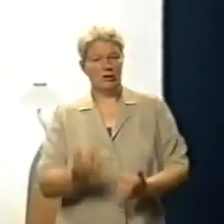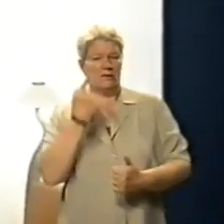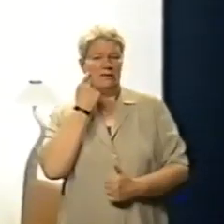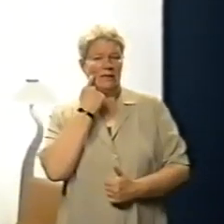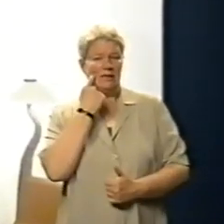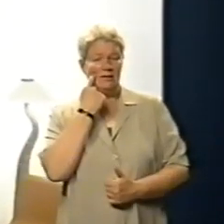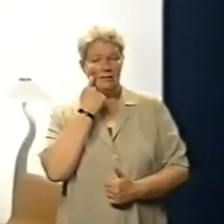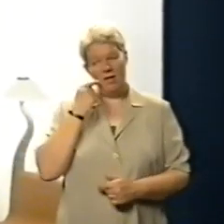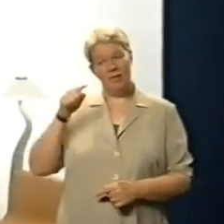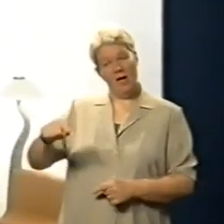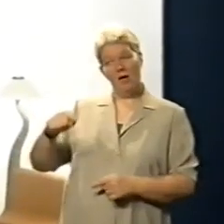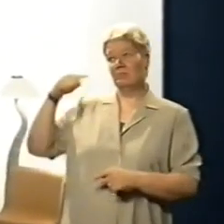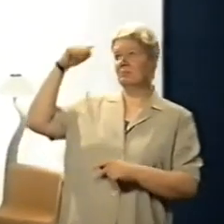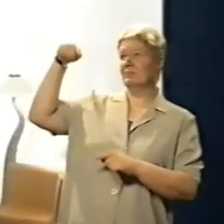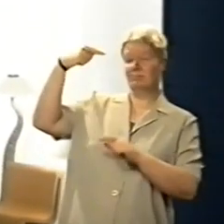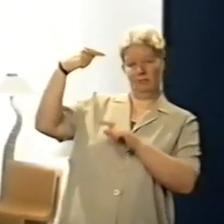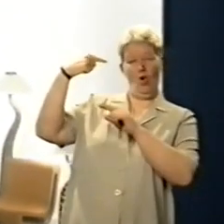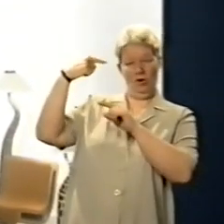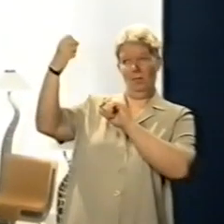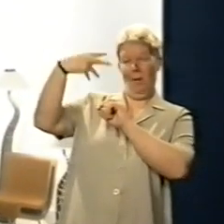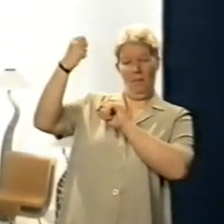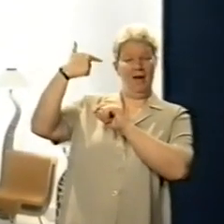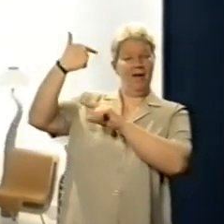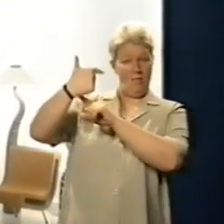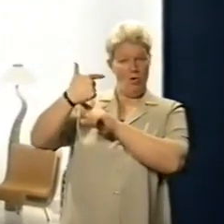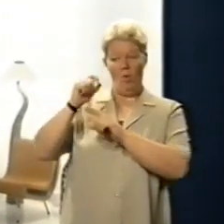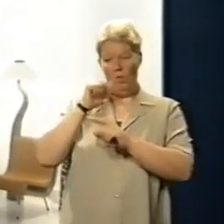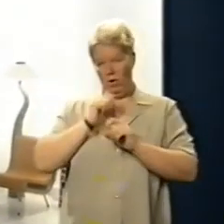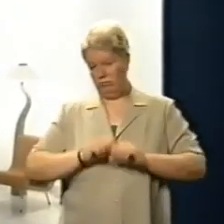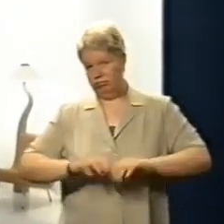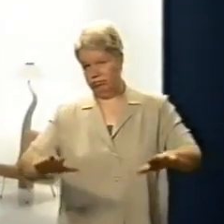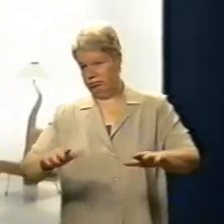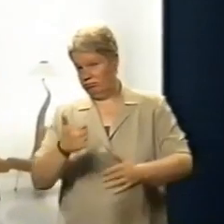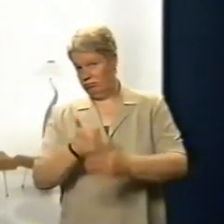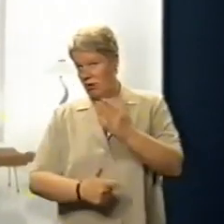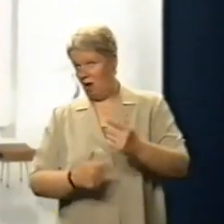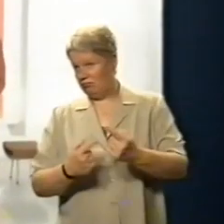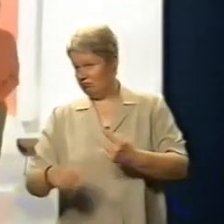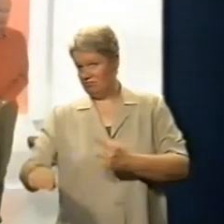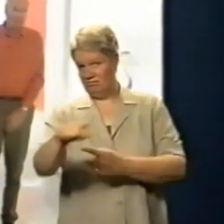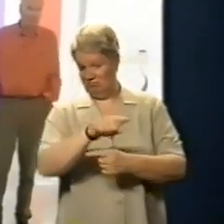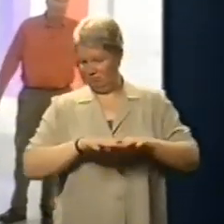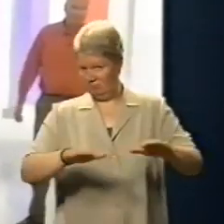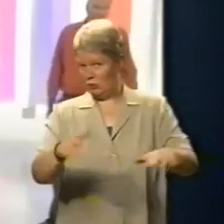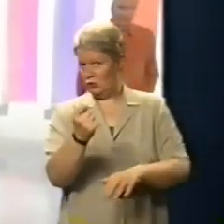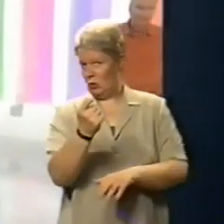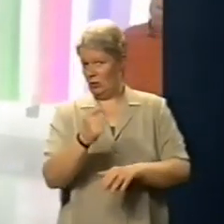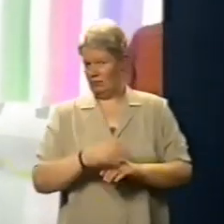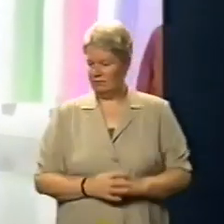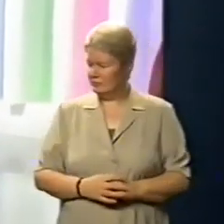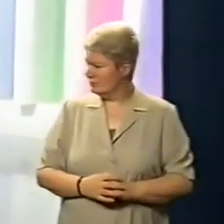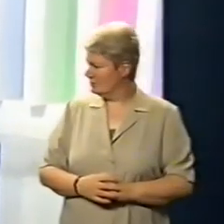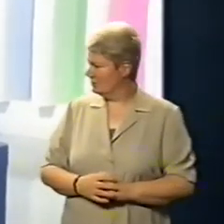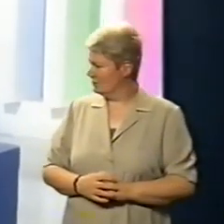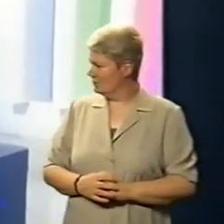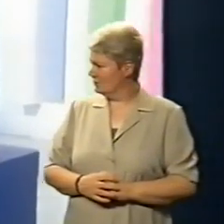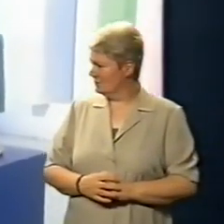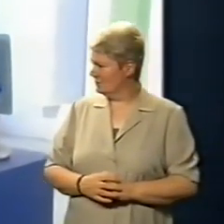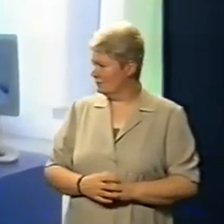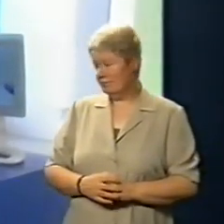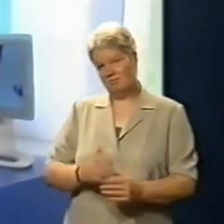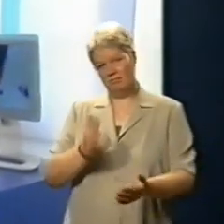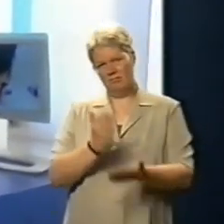The new noisy cameras are in development by the CCTV manufacturer and should be coming to a shop near you shortly. Now, believe it or not,